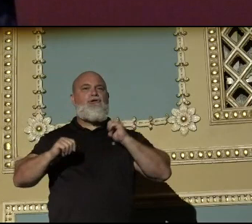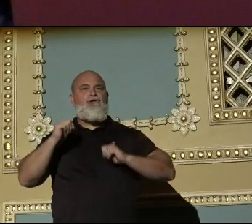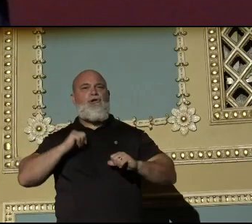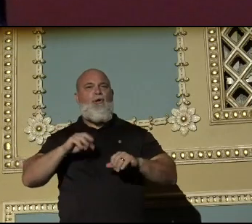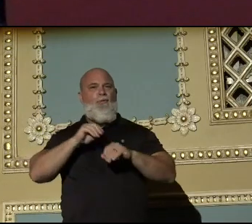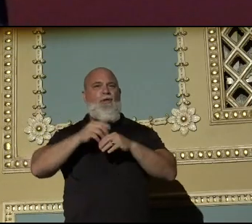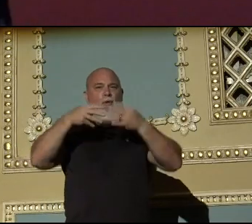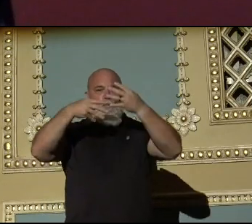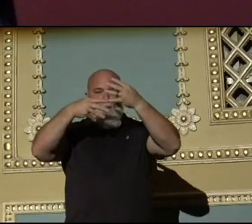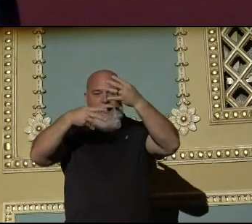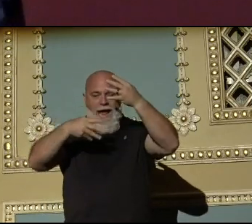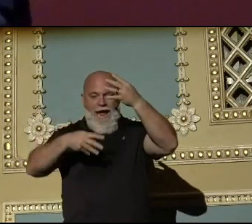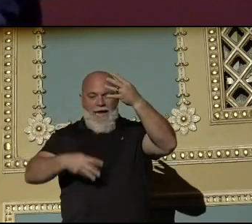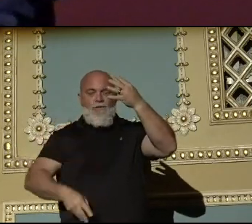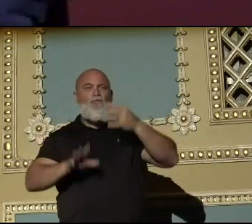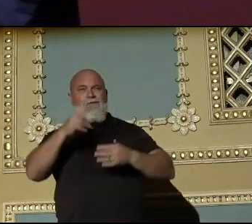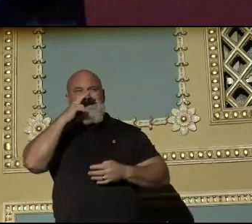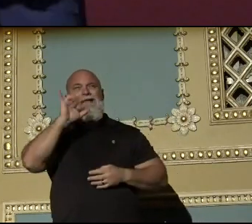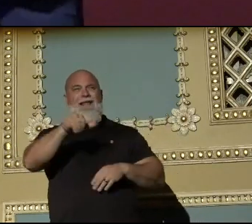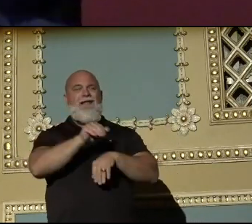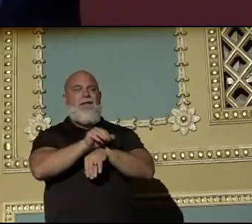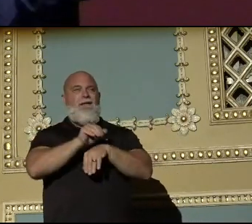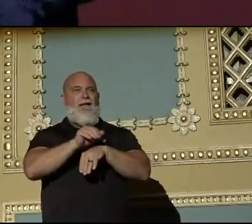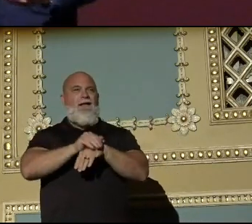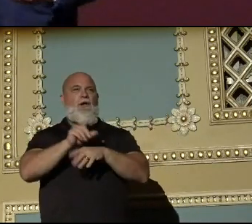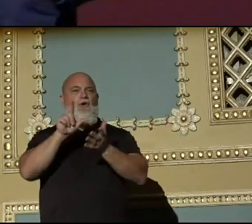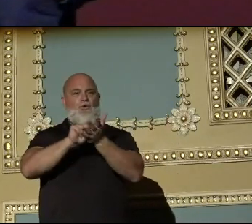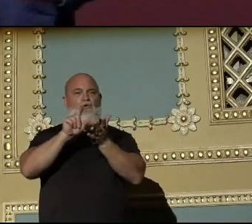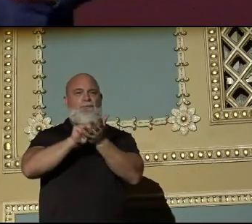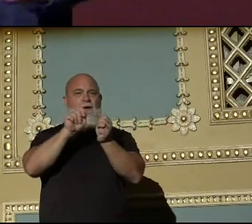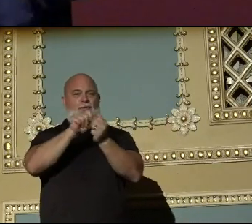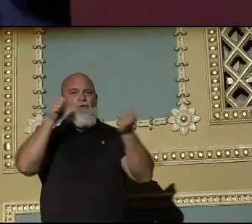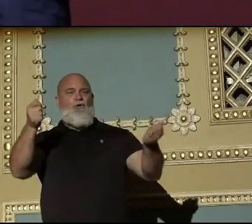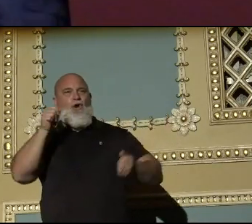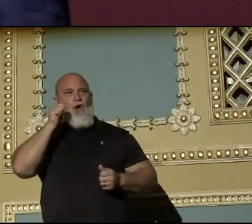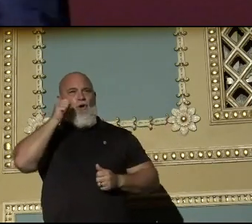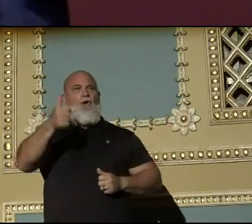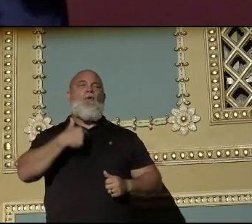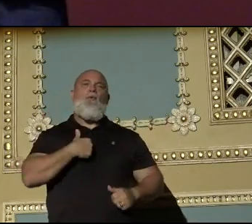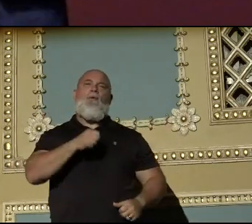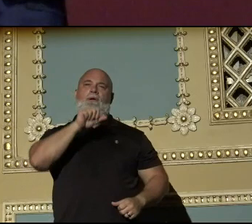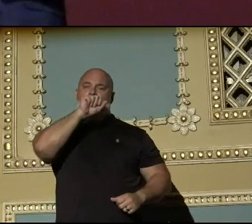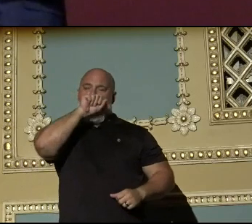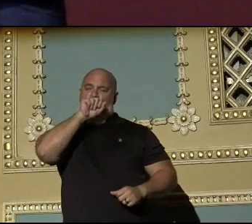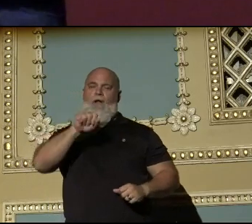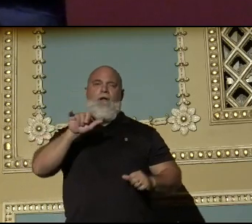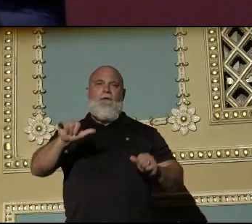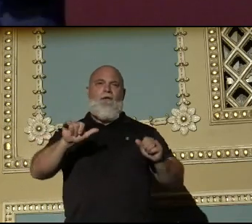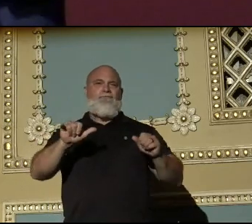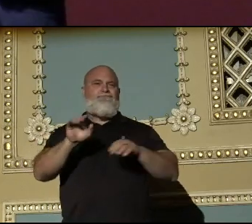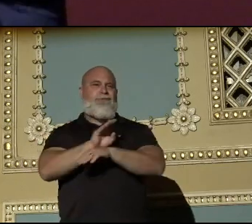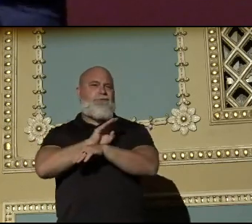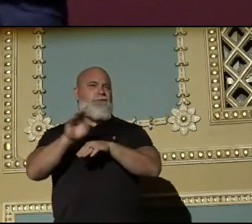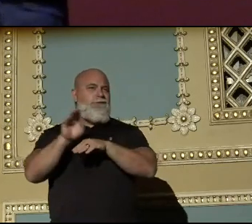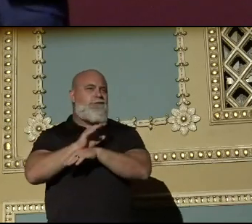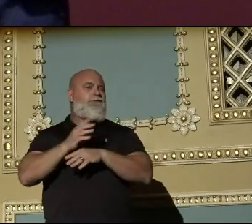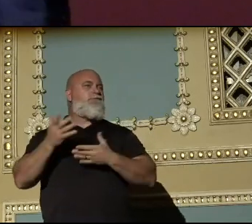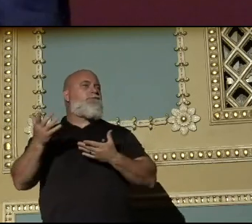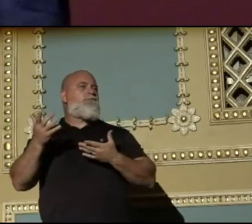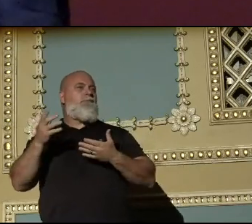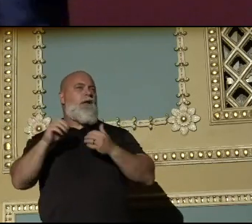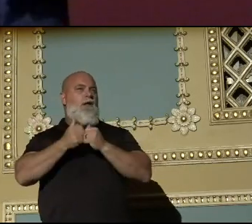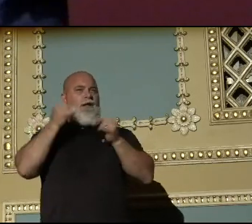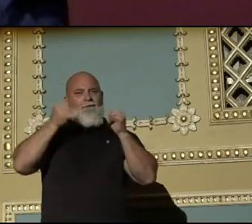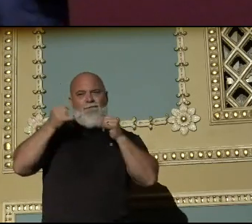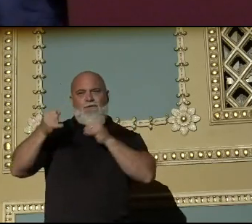the credits of the show tonight. They'll also be in the newspaper tomorrow. We love these corporations, these businesses, and all